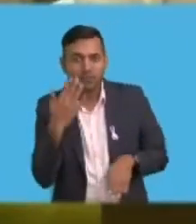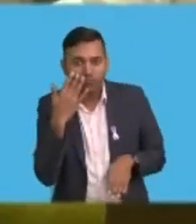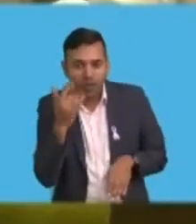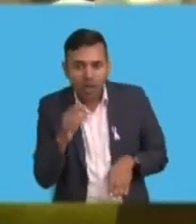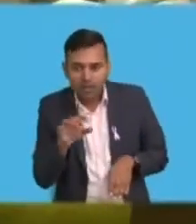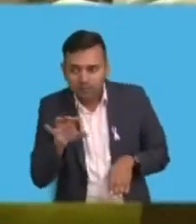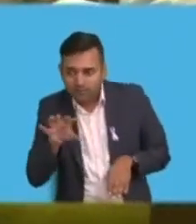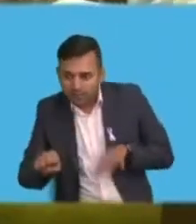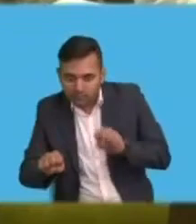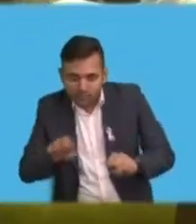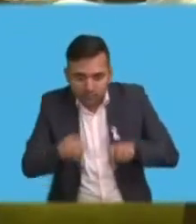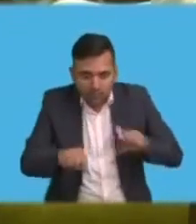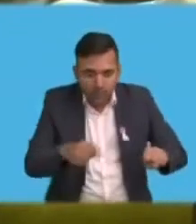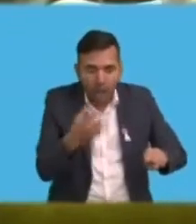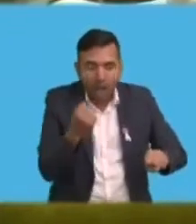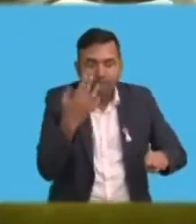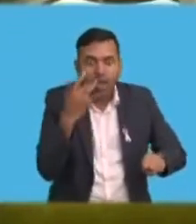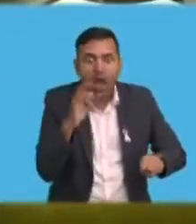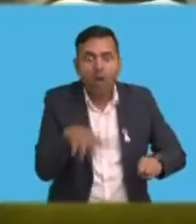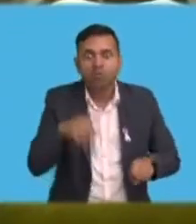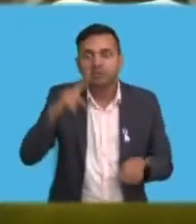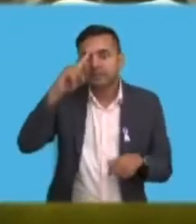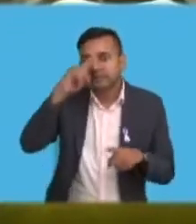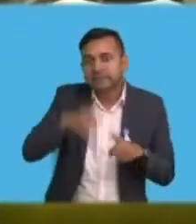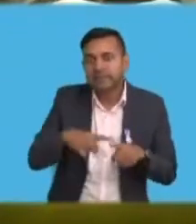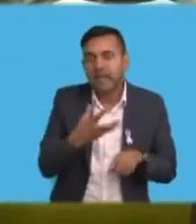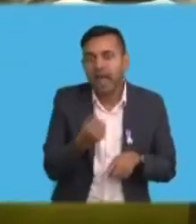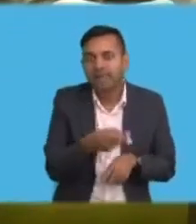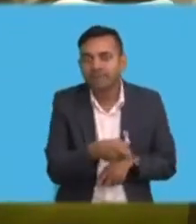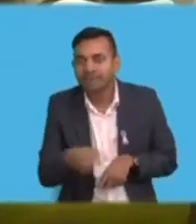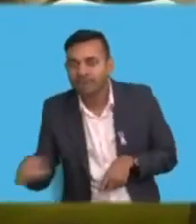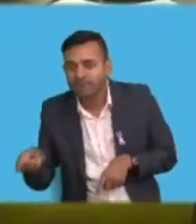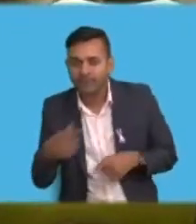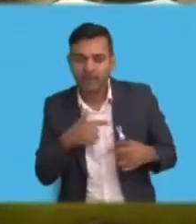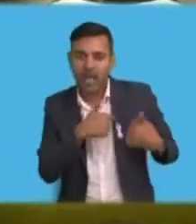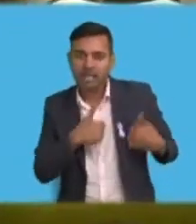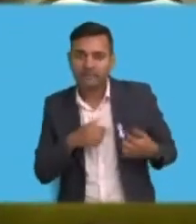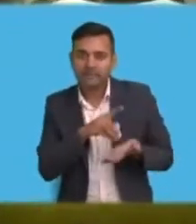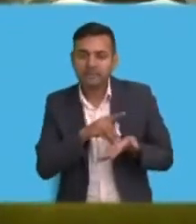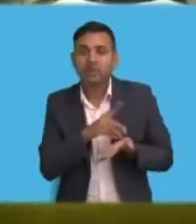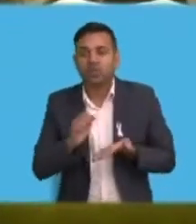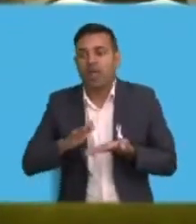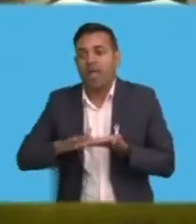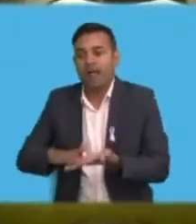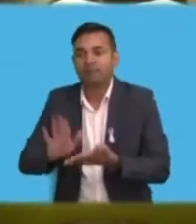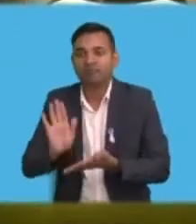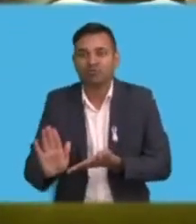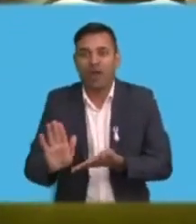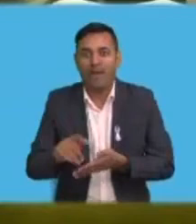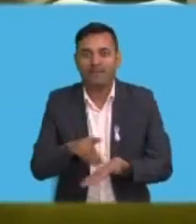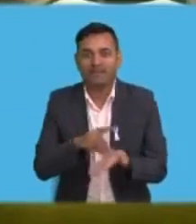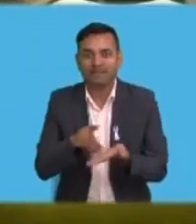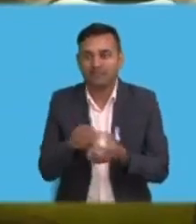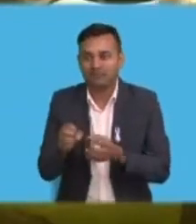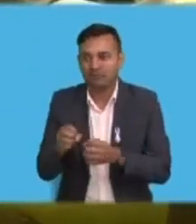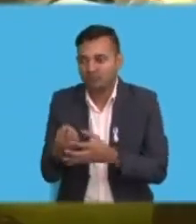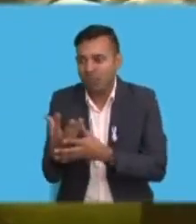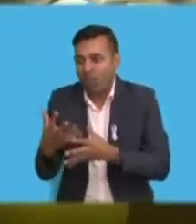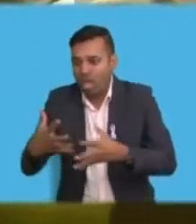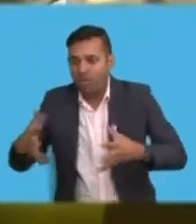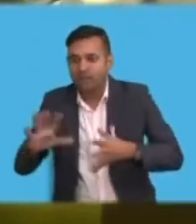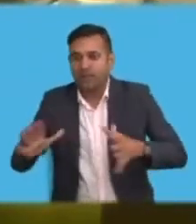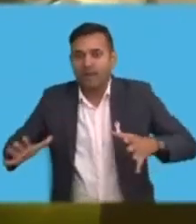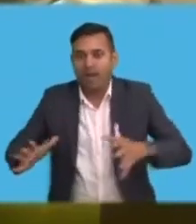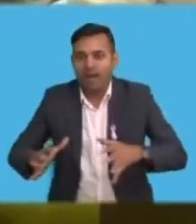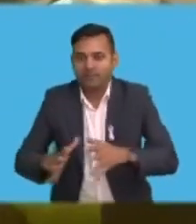disease in children to prevent complications and possibly premature deaths. Madam Speaker, another is we're looking at home-based care and treatment